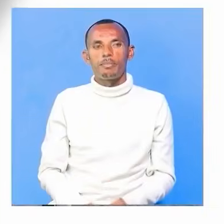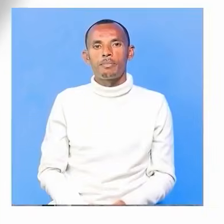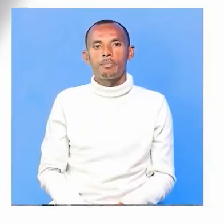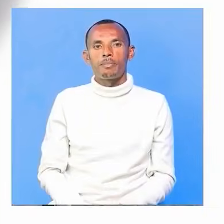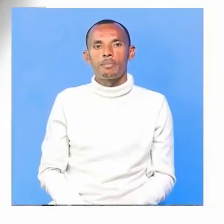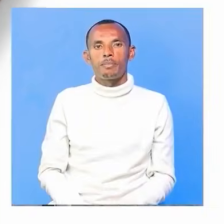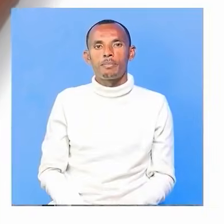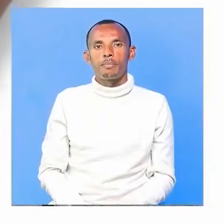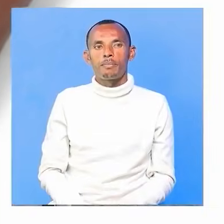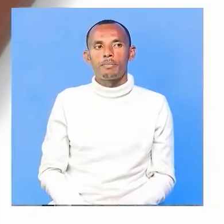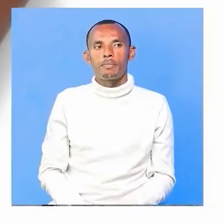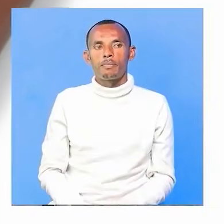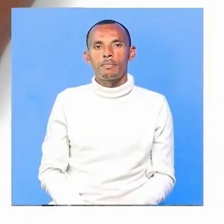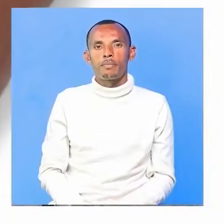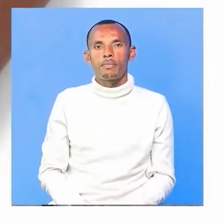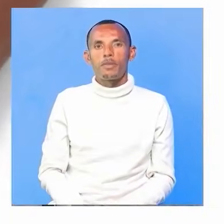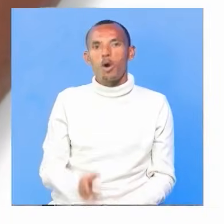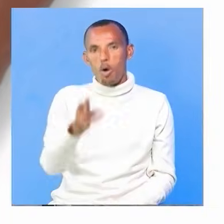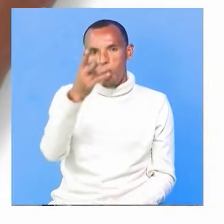names